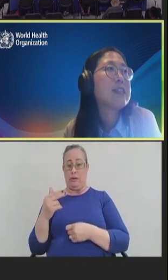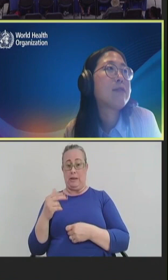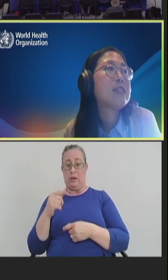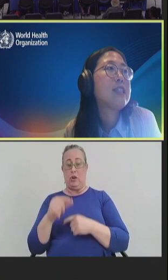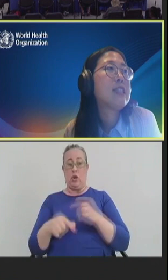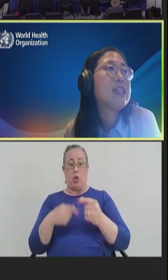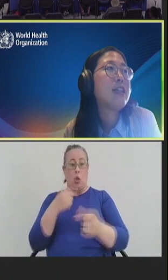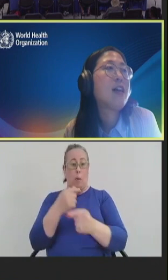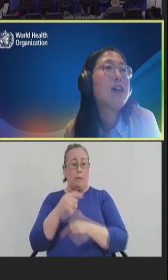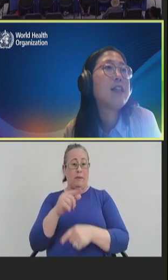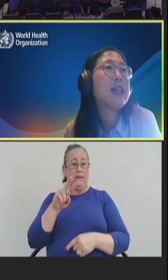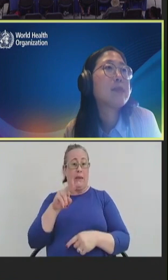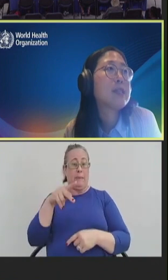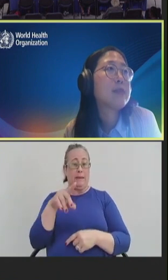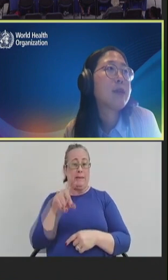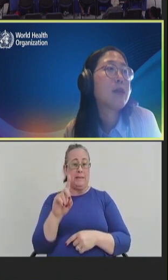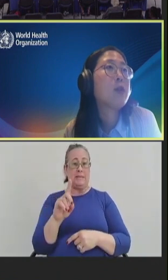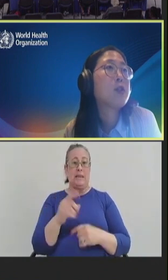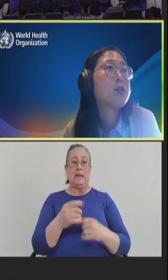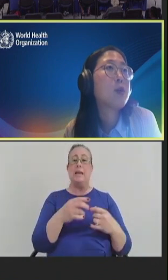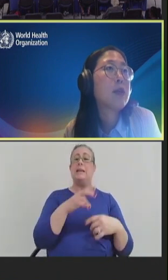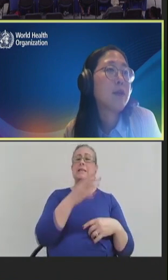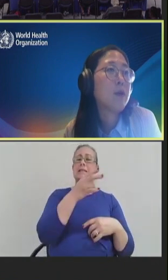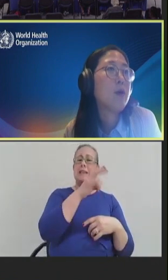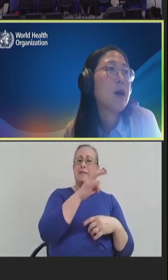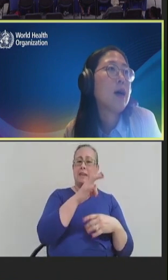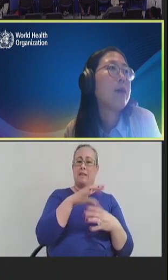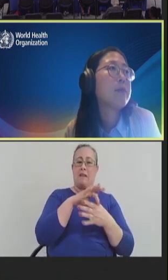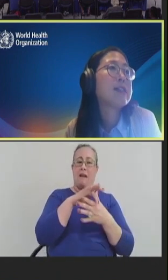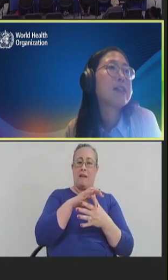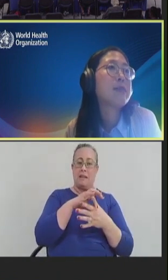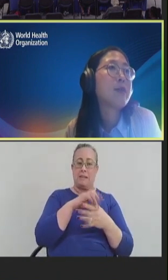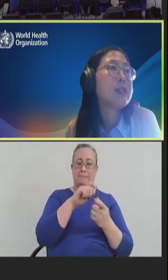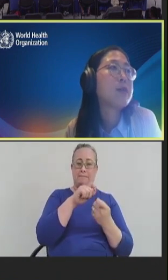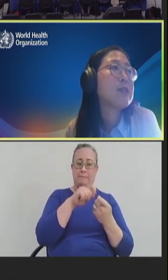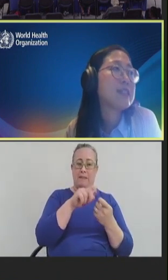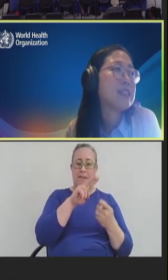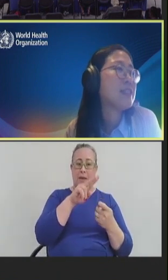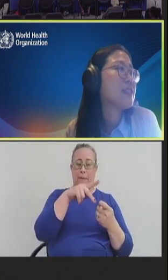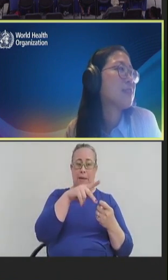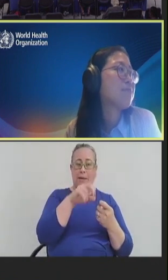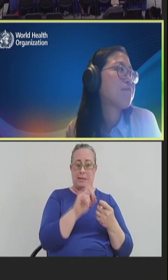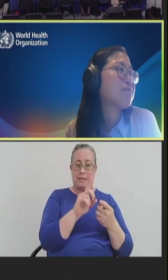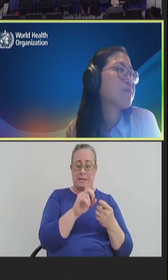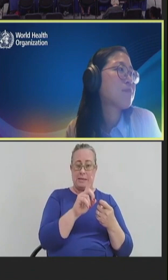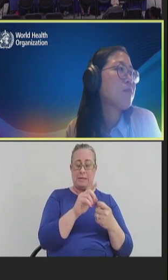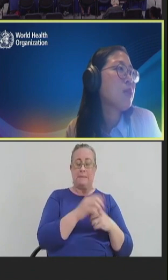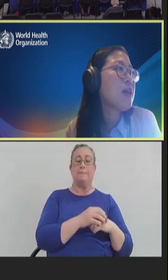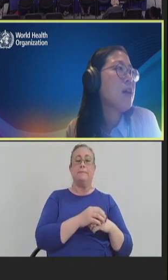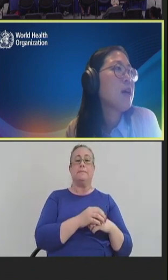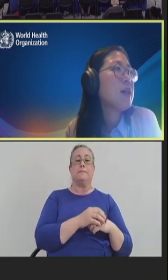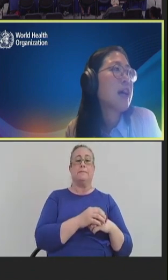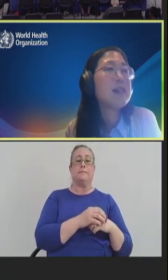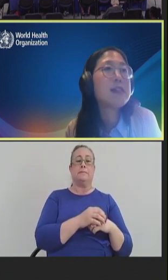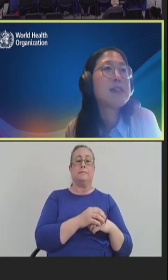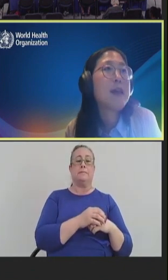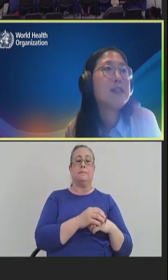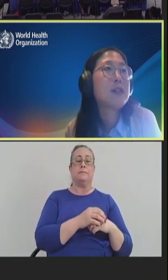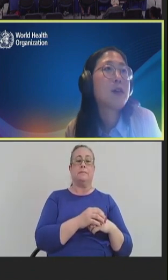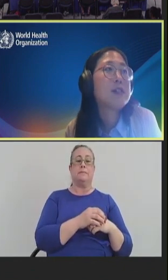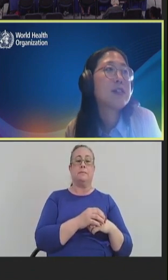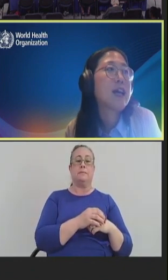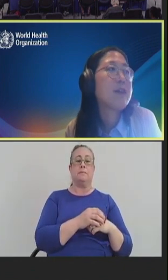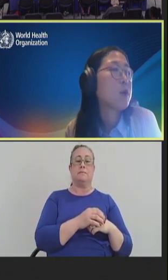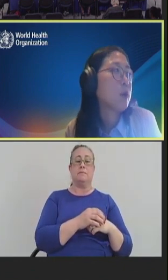the 17 context-specific regional level vaccine preventable disease that